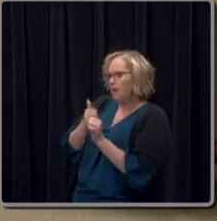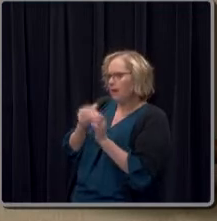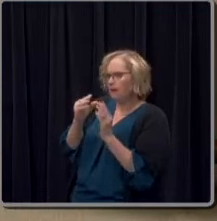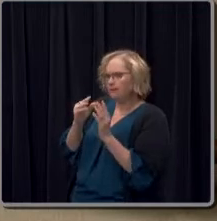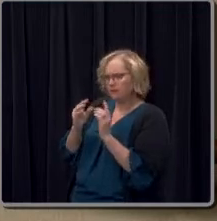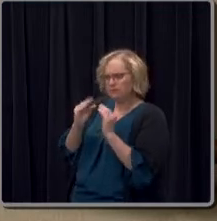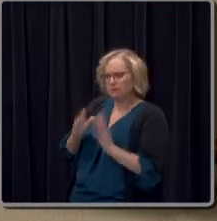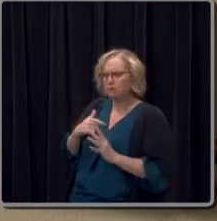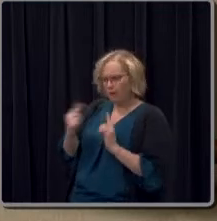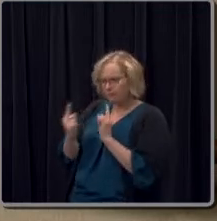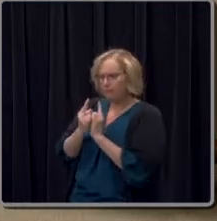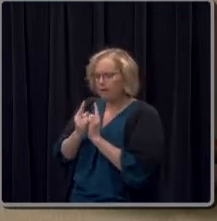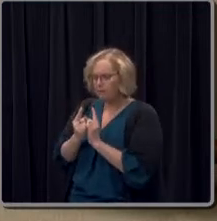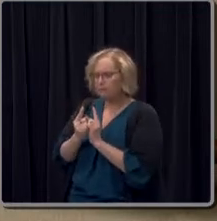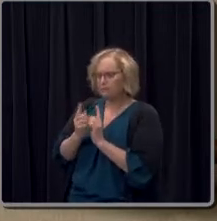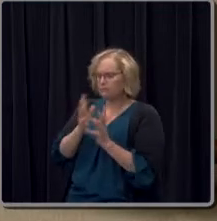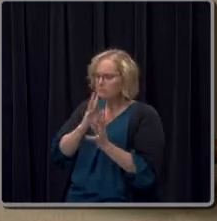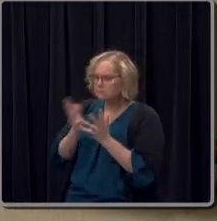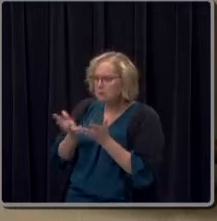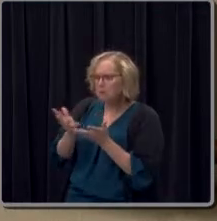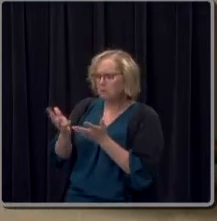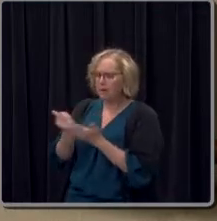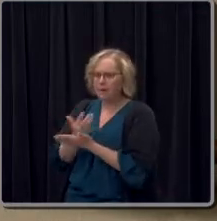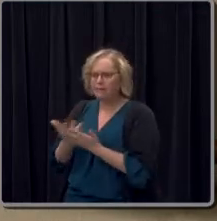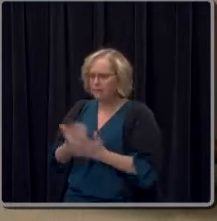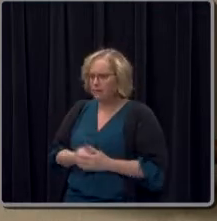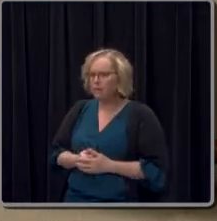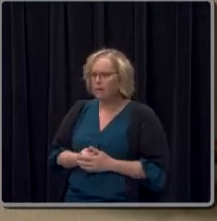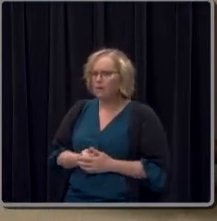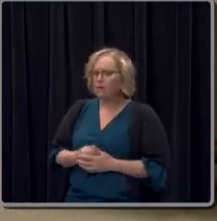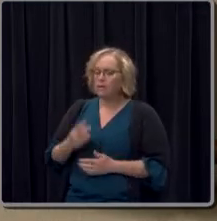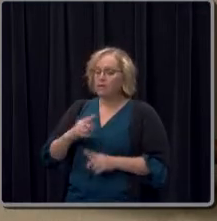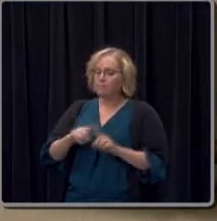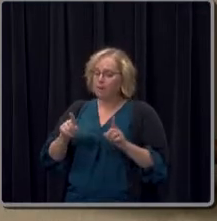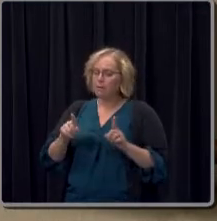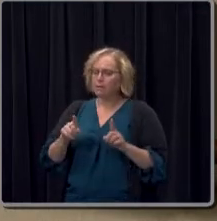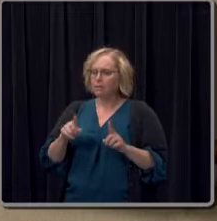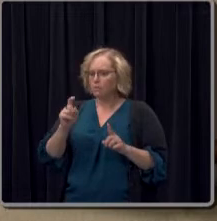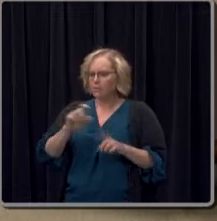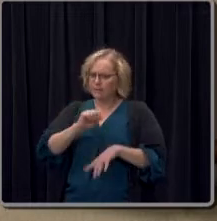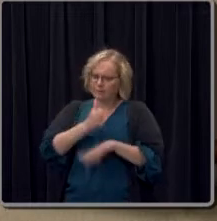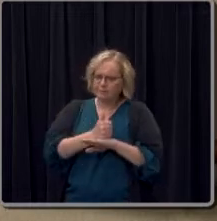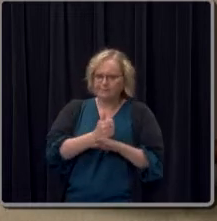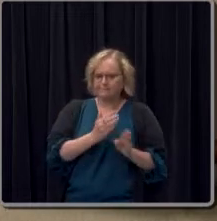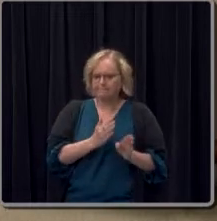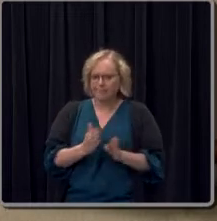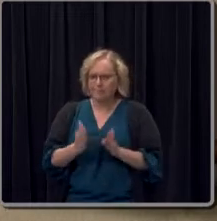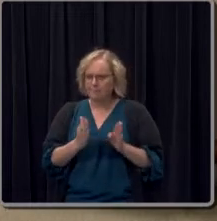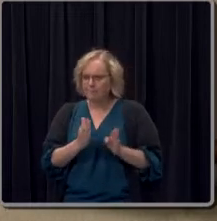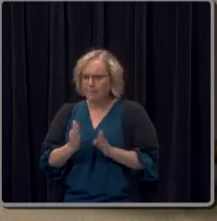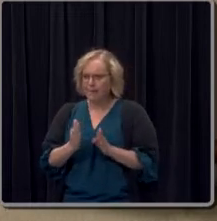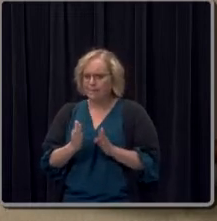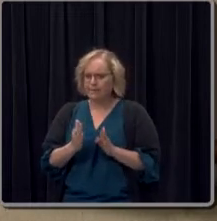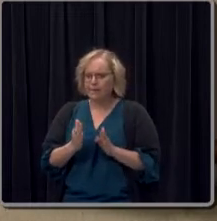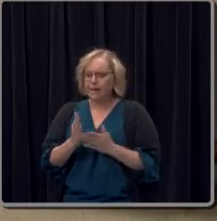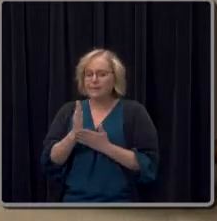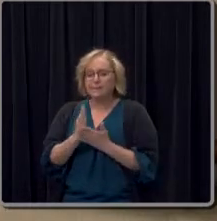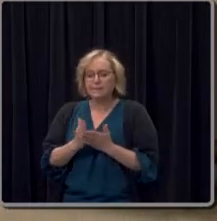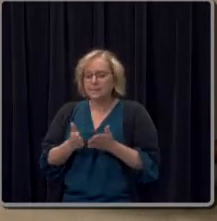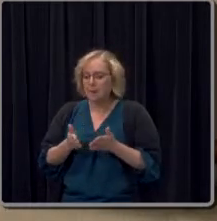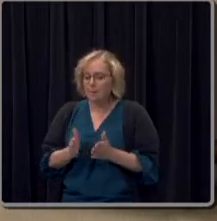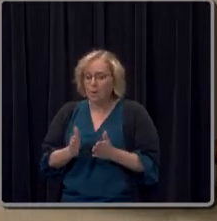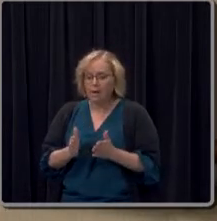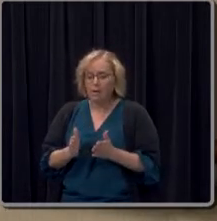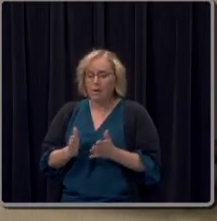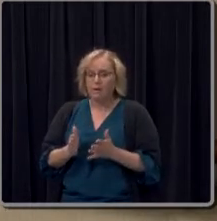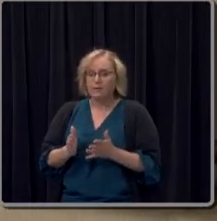ran into, talked to, and everything in this district. We have to make a plan and somehow get the right teachers in